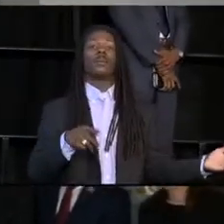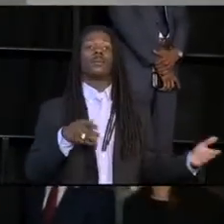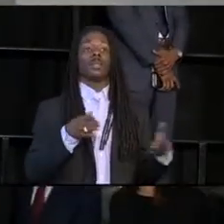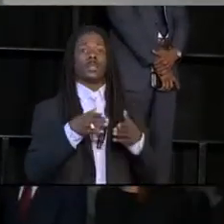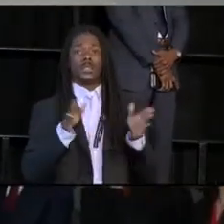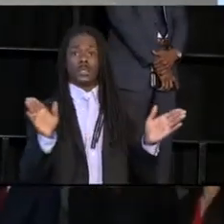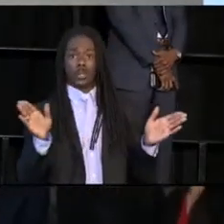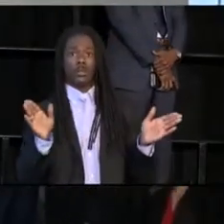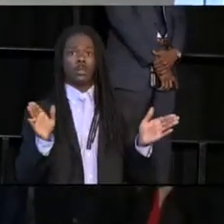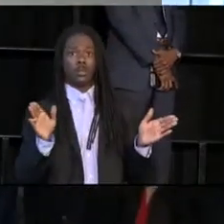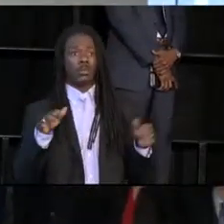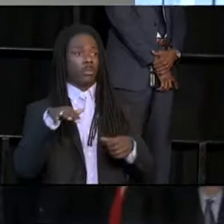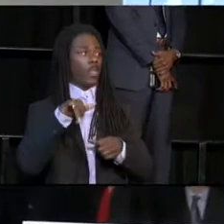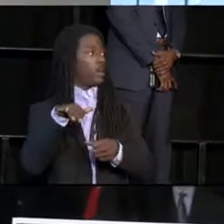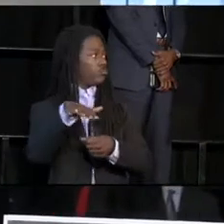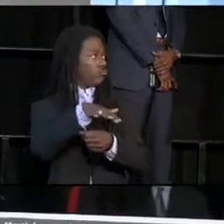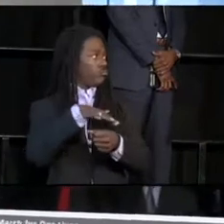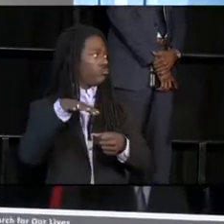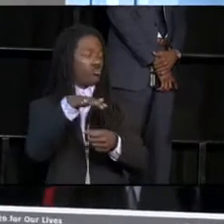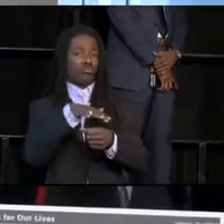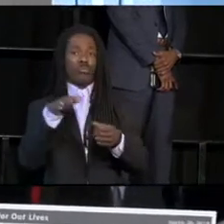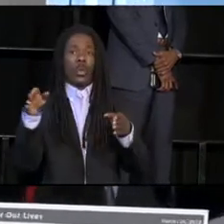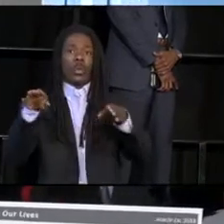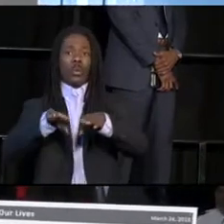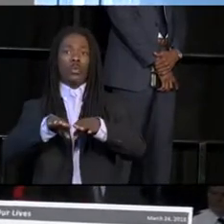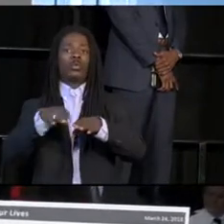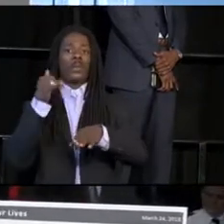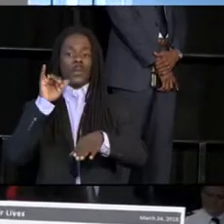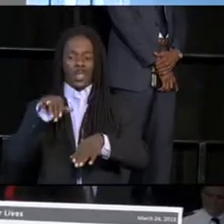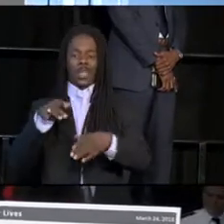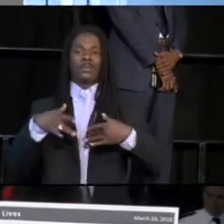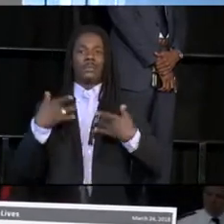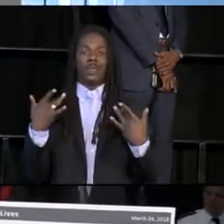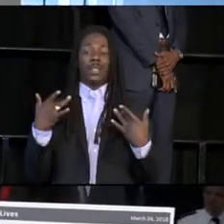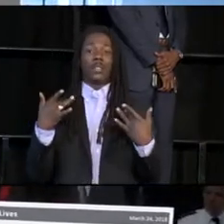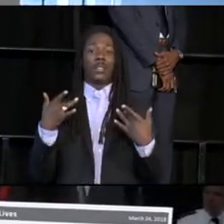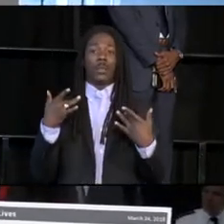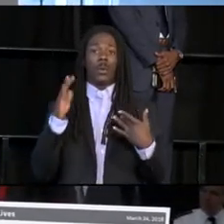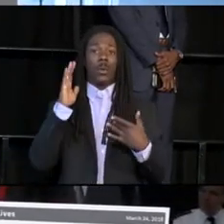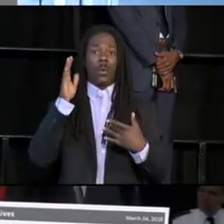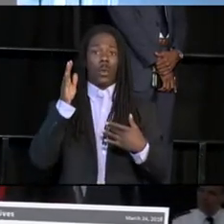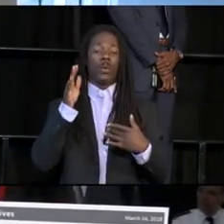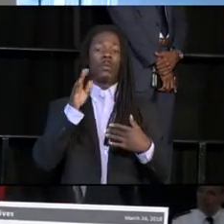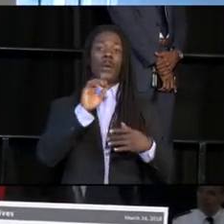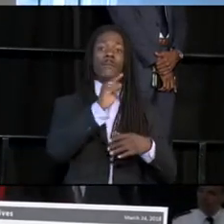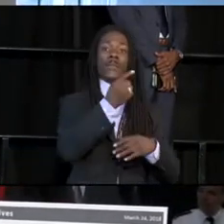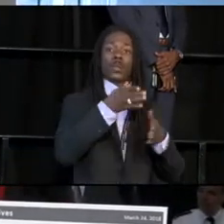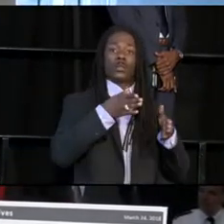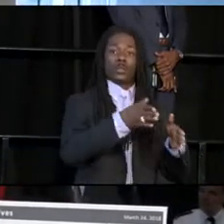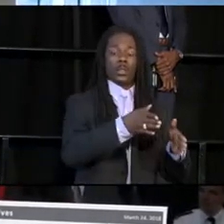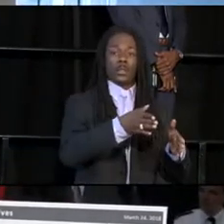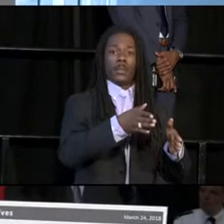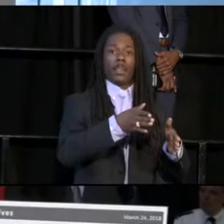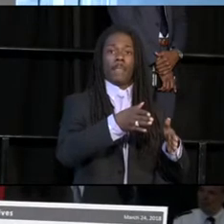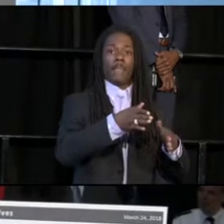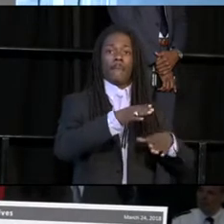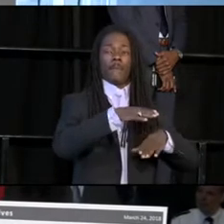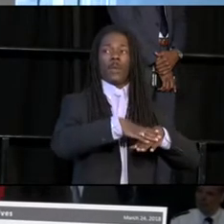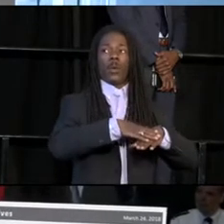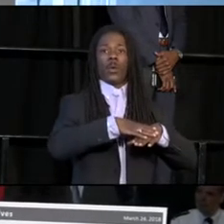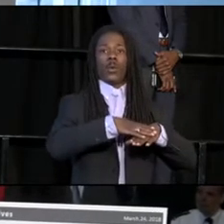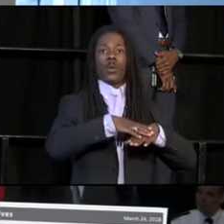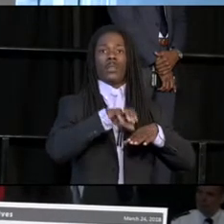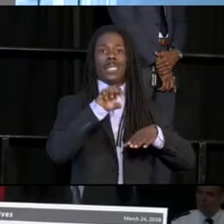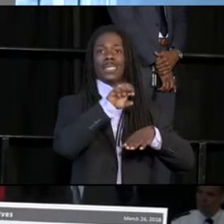the area that's going to be closed for this event will be 1st Street on